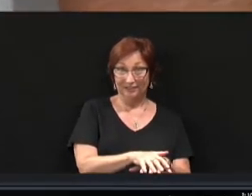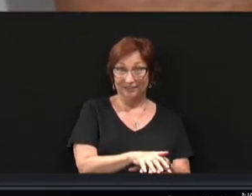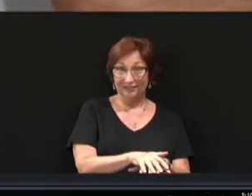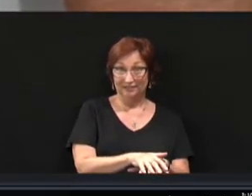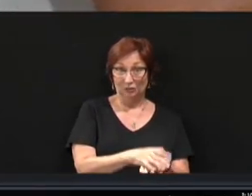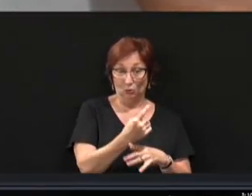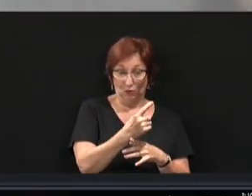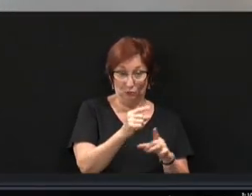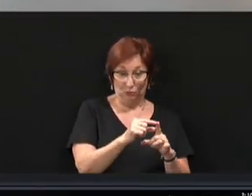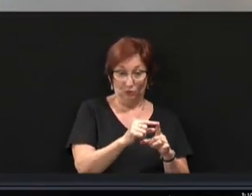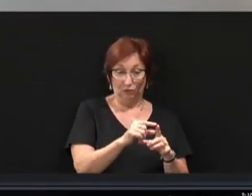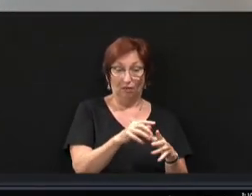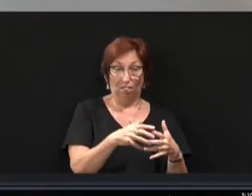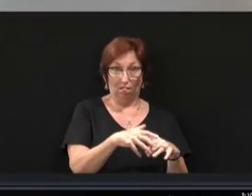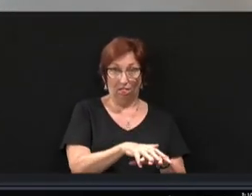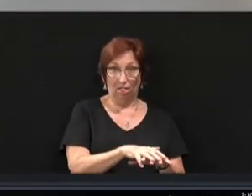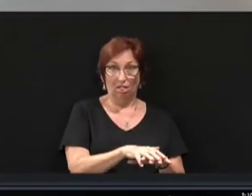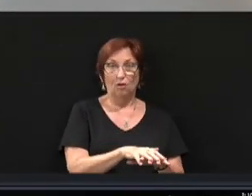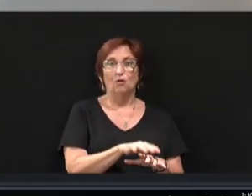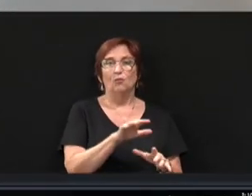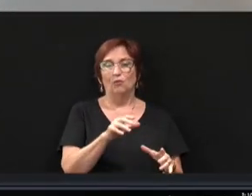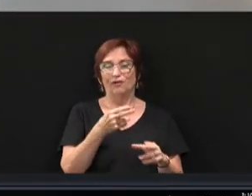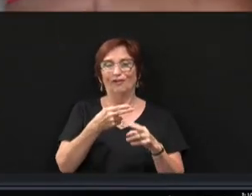that a cluster.